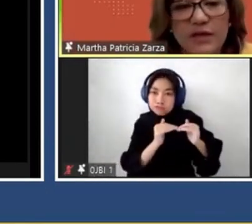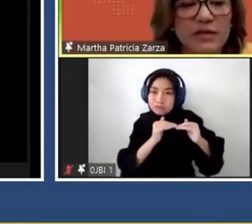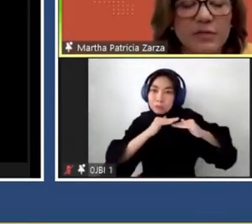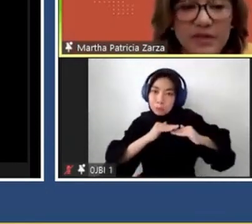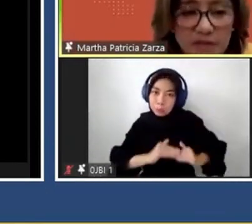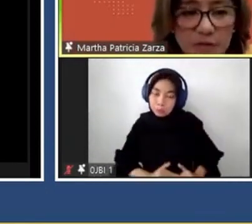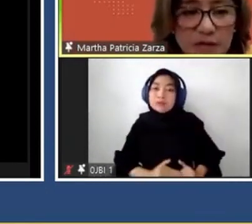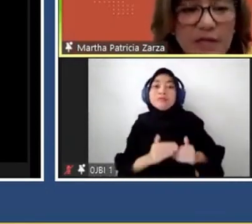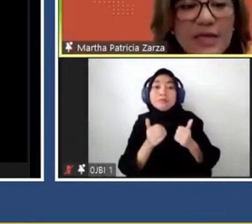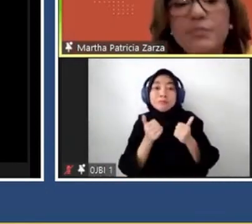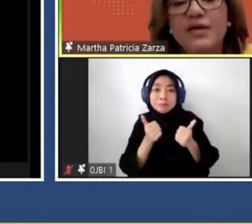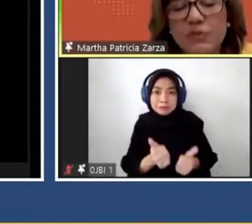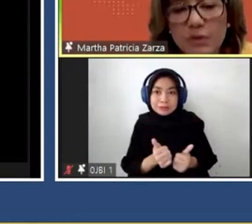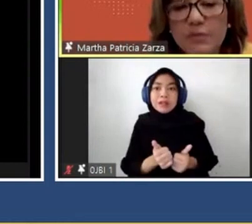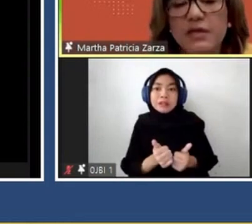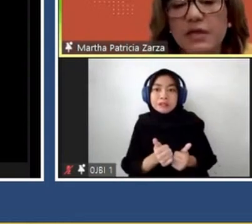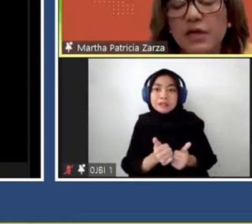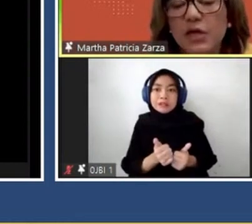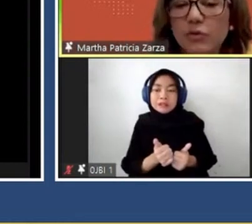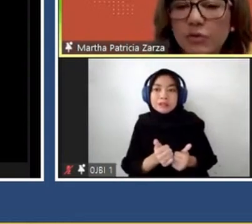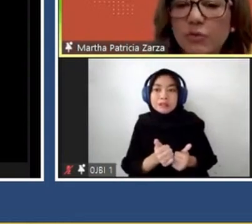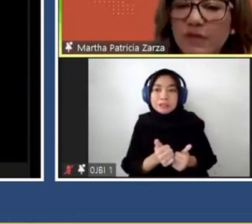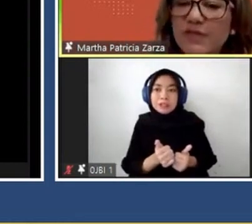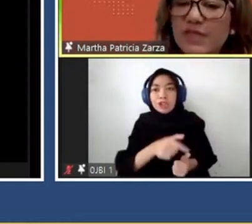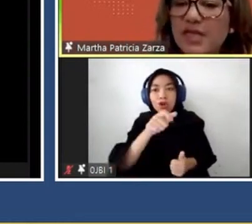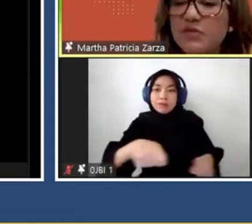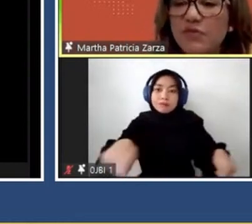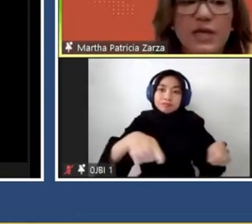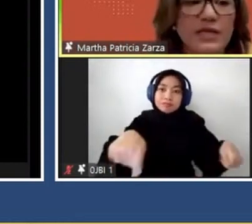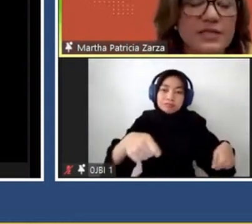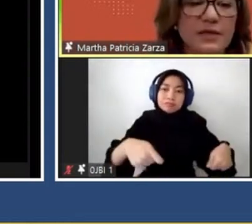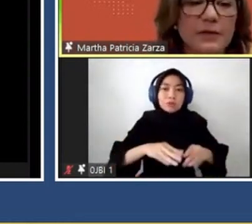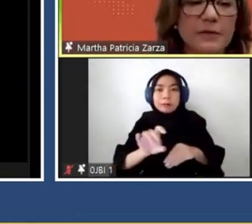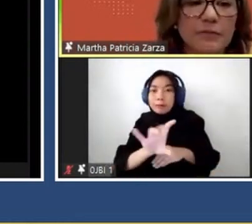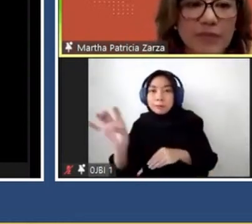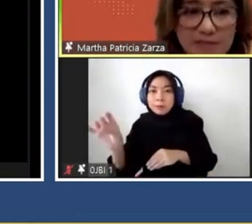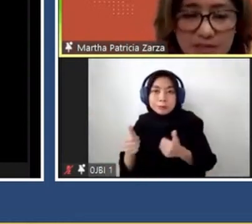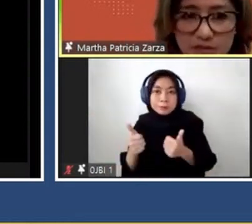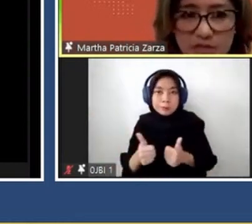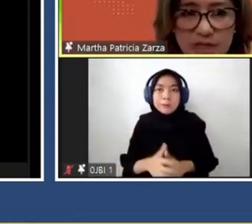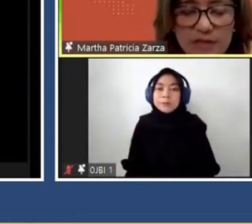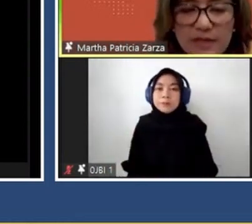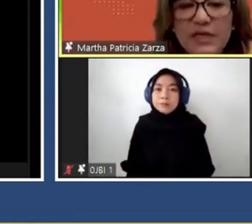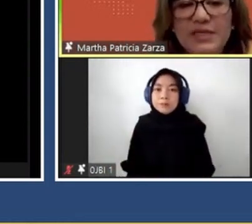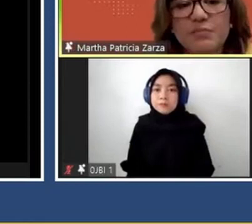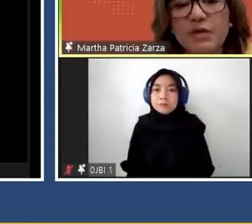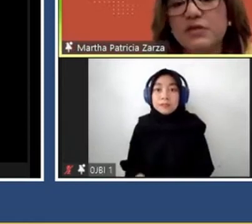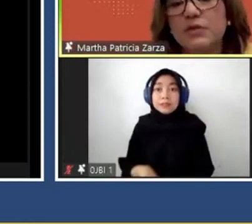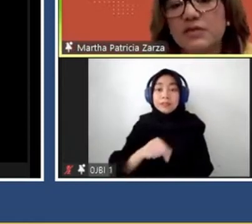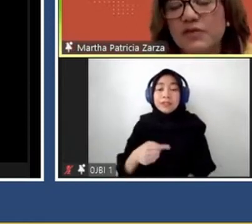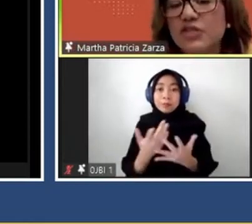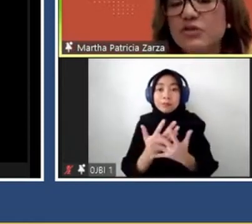health and in particular impacts women who cook within these types of dwellings. Mexican society